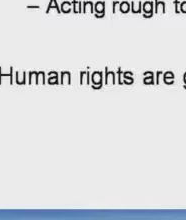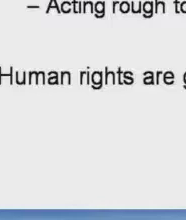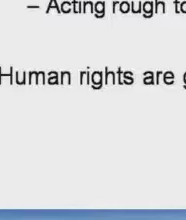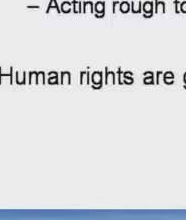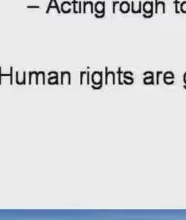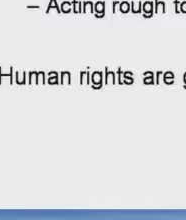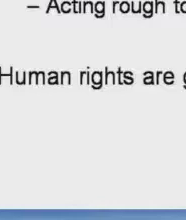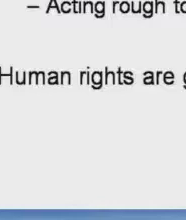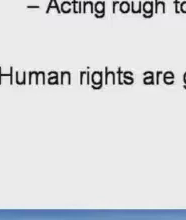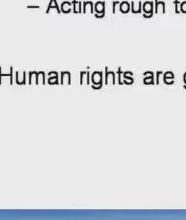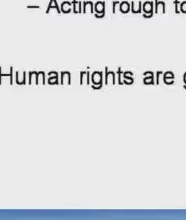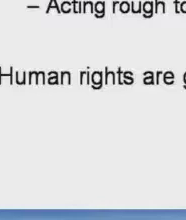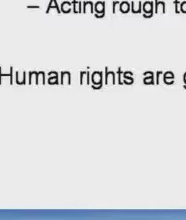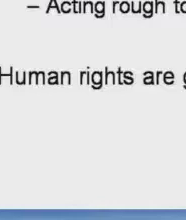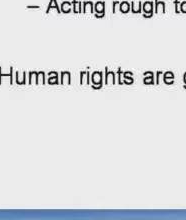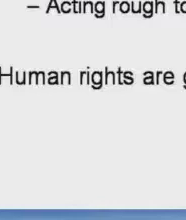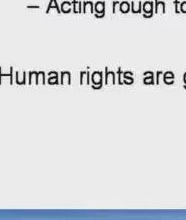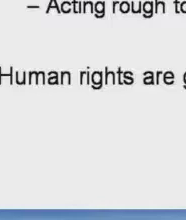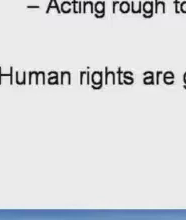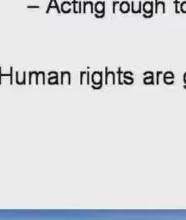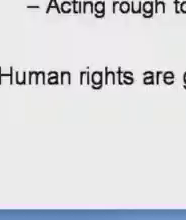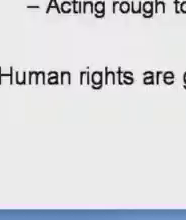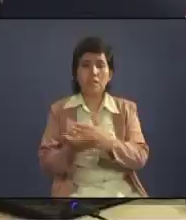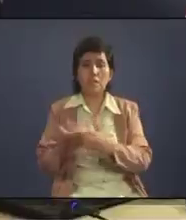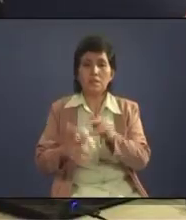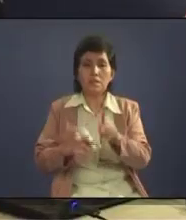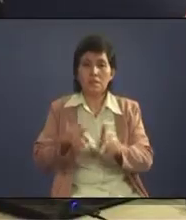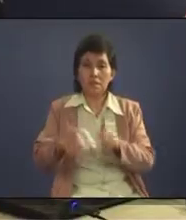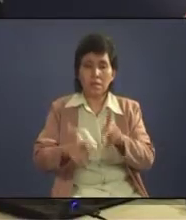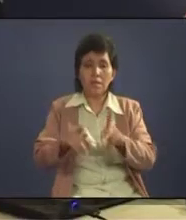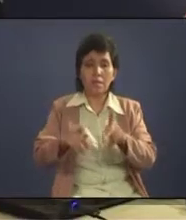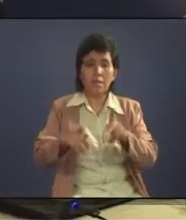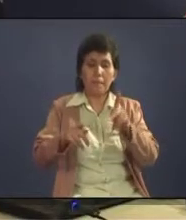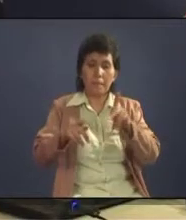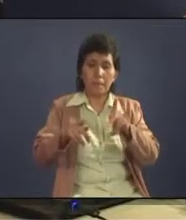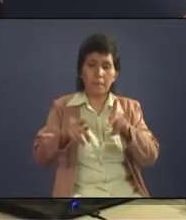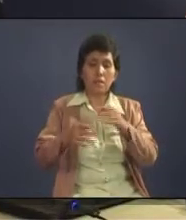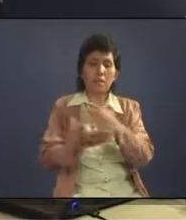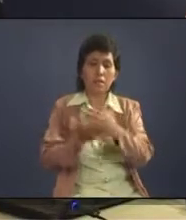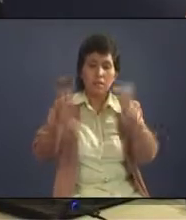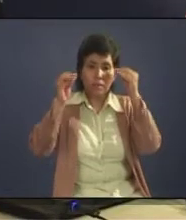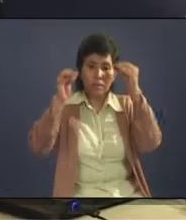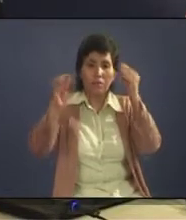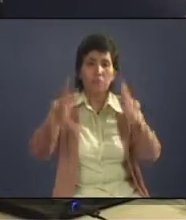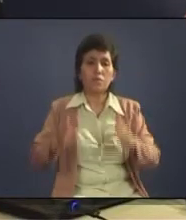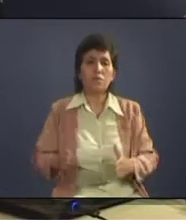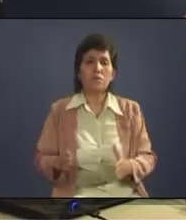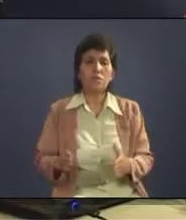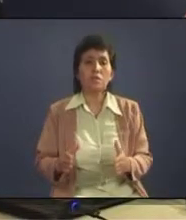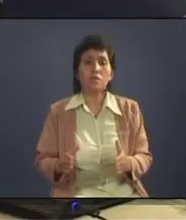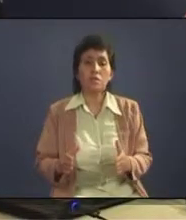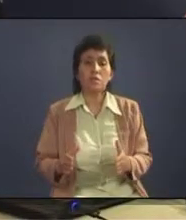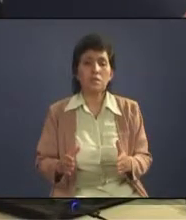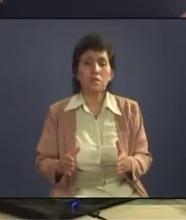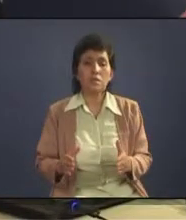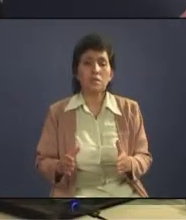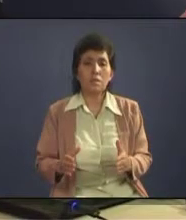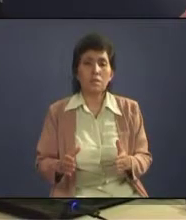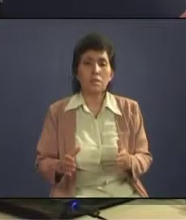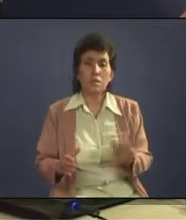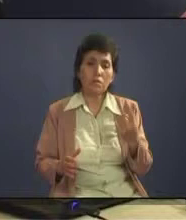use of rotan. Some people, some teachers, they use rotan as they like, okay, as a way to